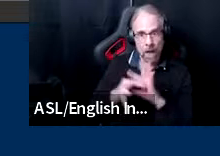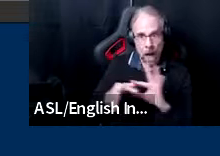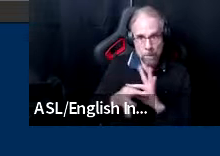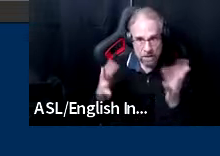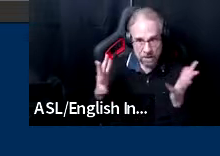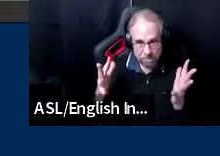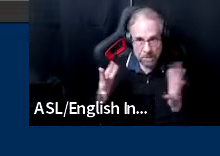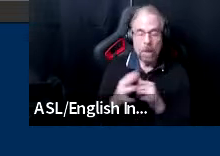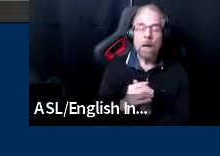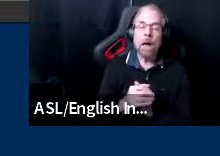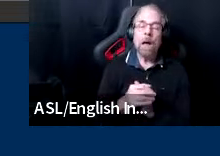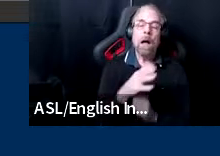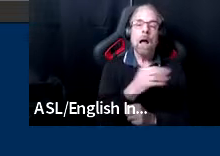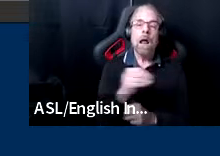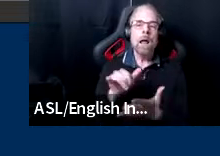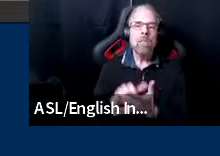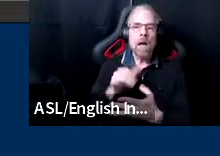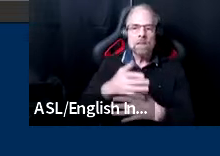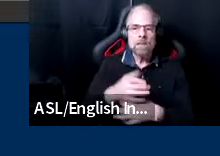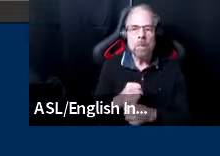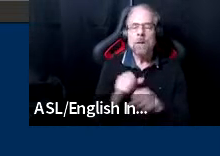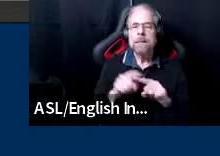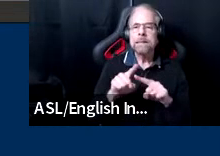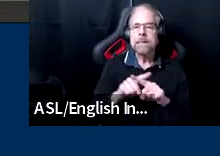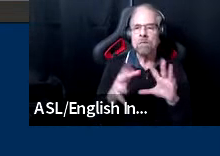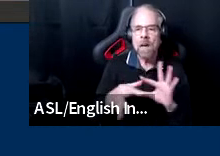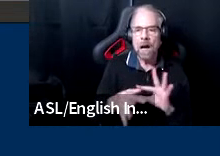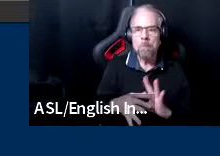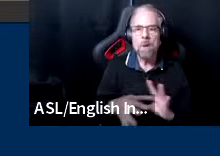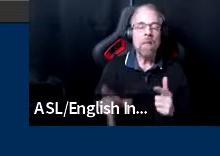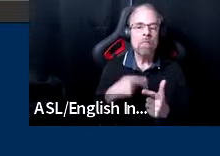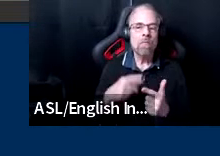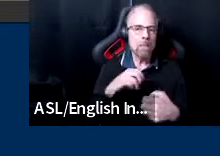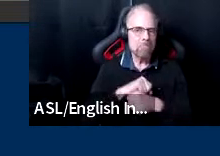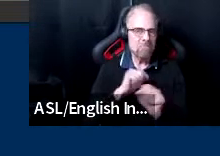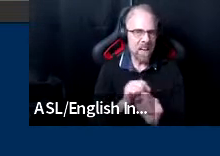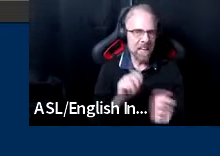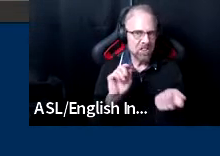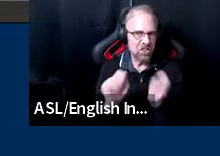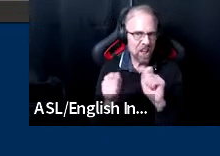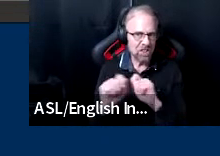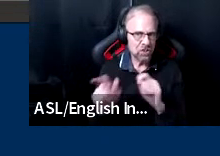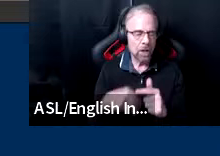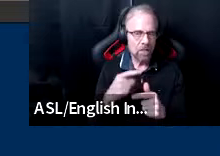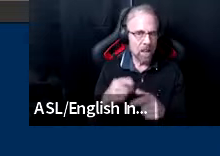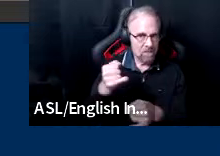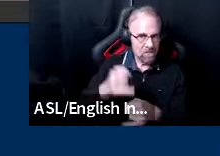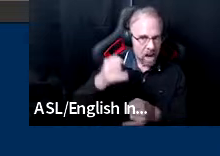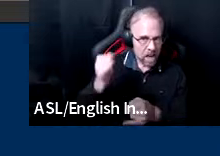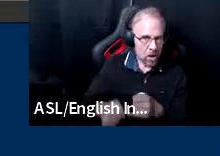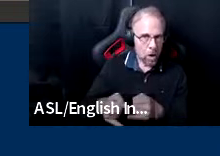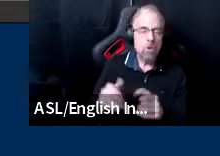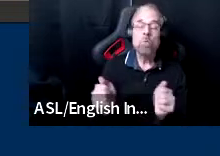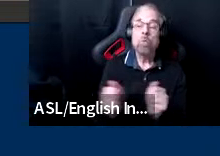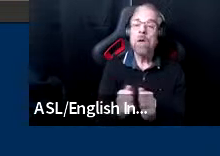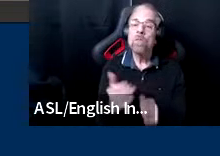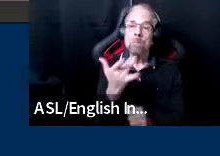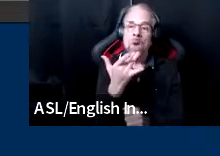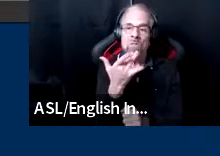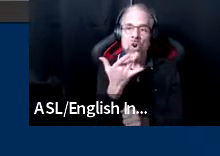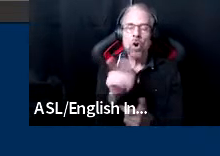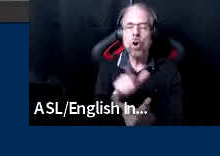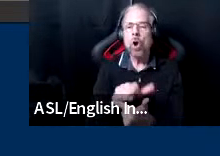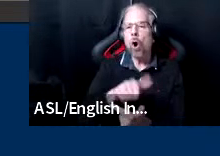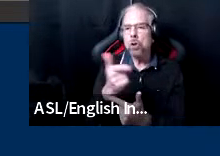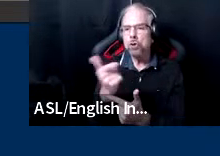It summarized those comments and made changes in a final, selected a preferred alternative, and